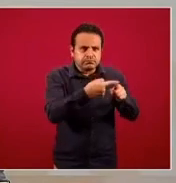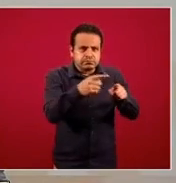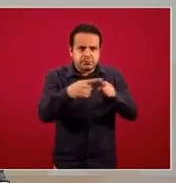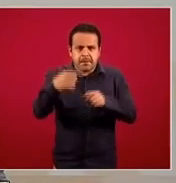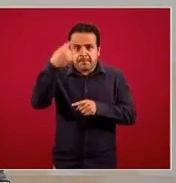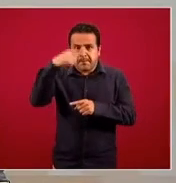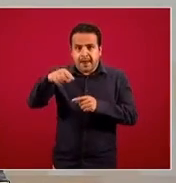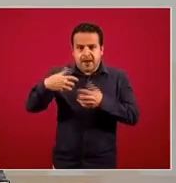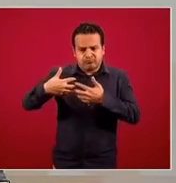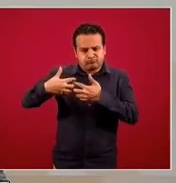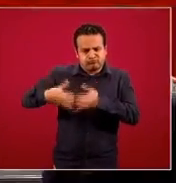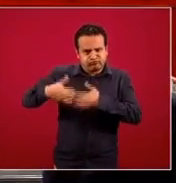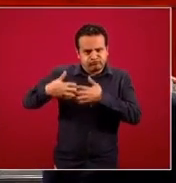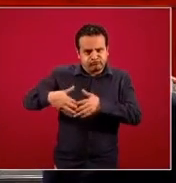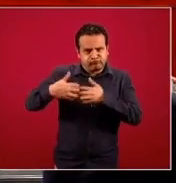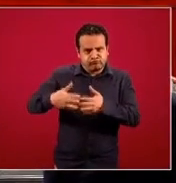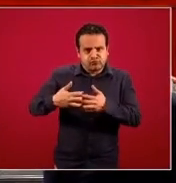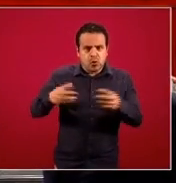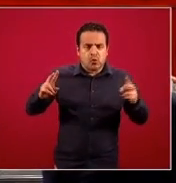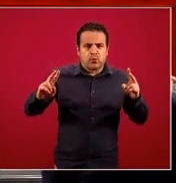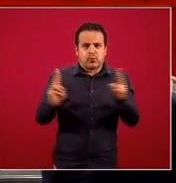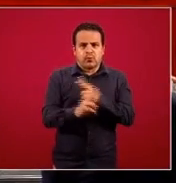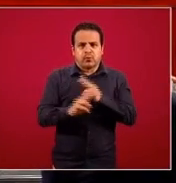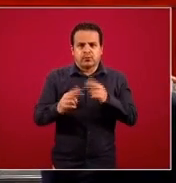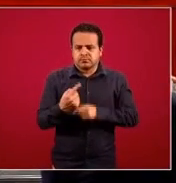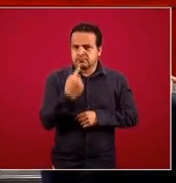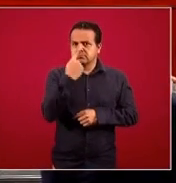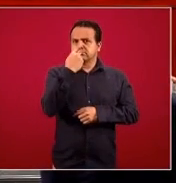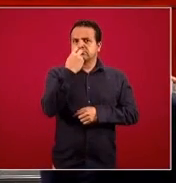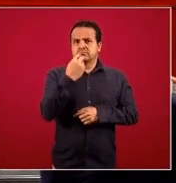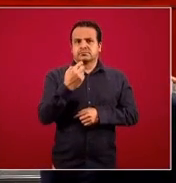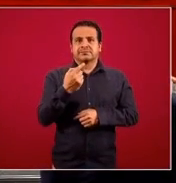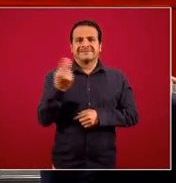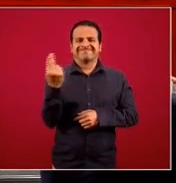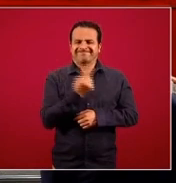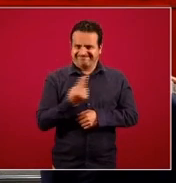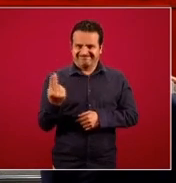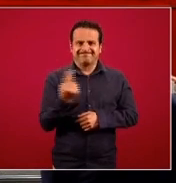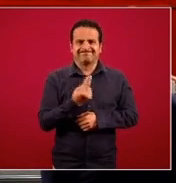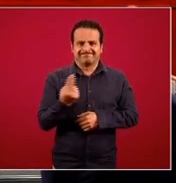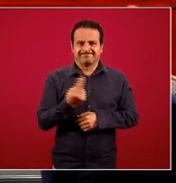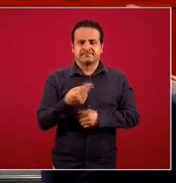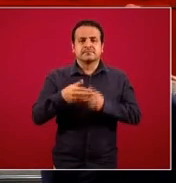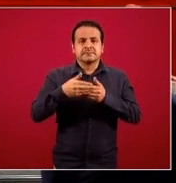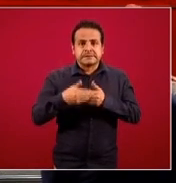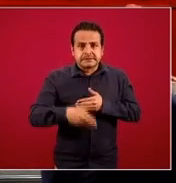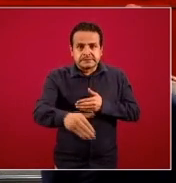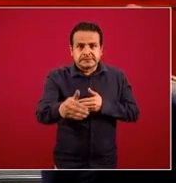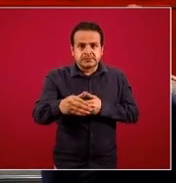us some important information regarding the ventilators and